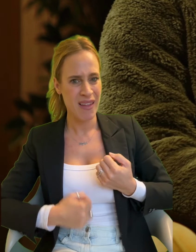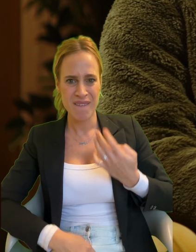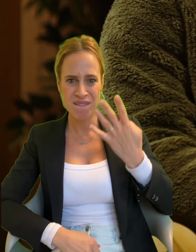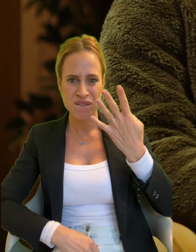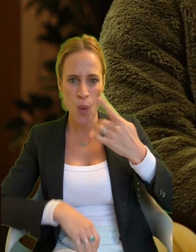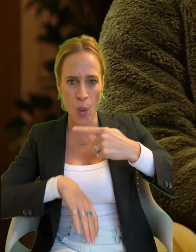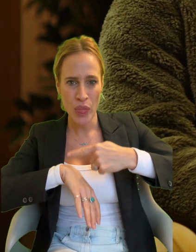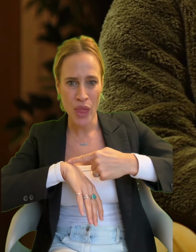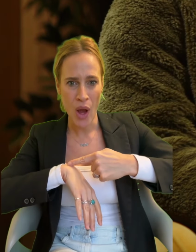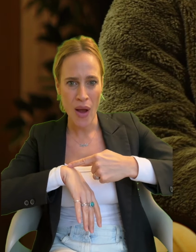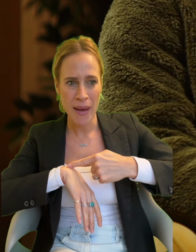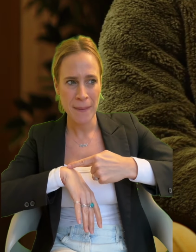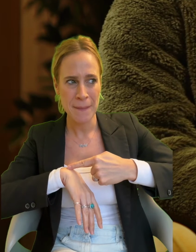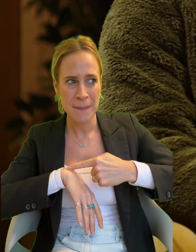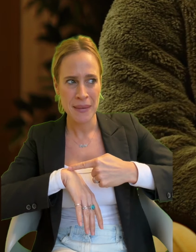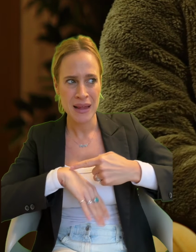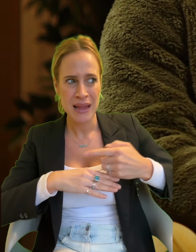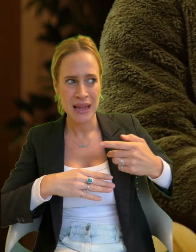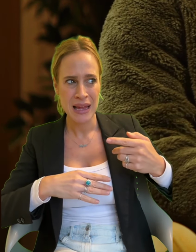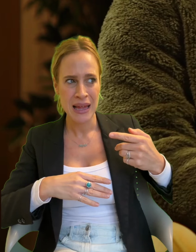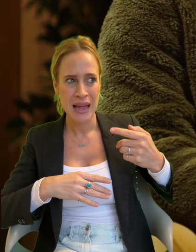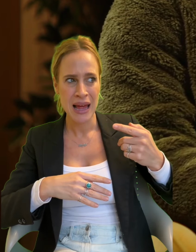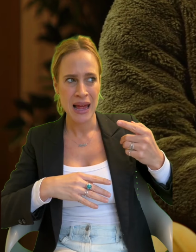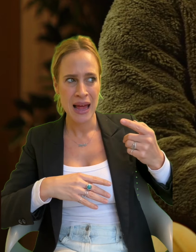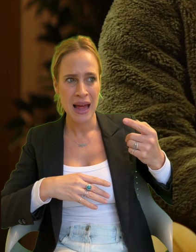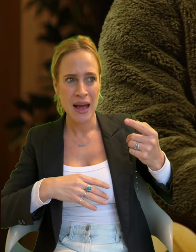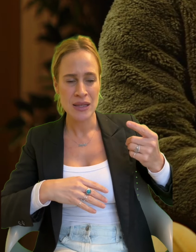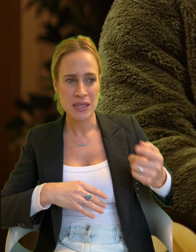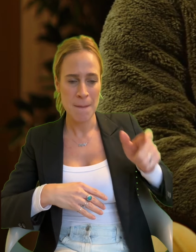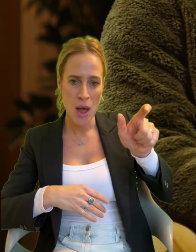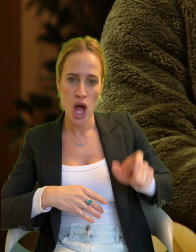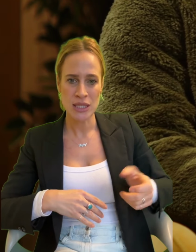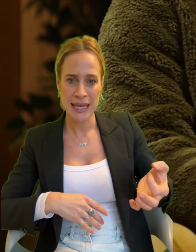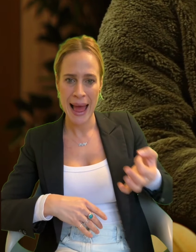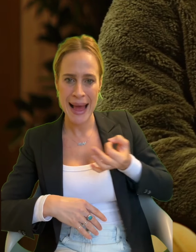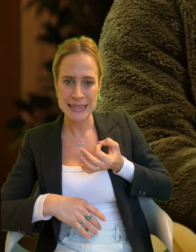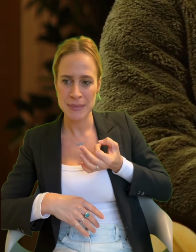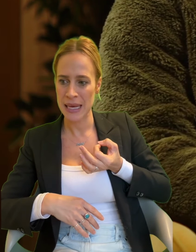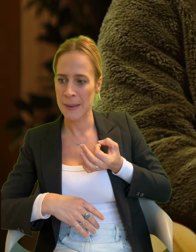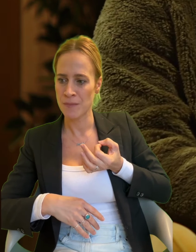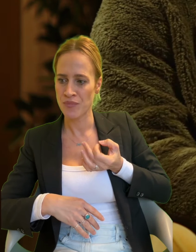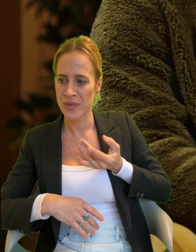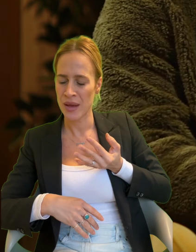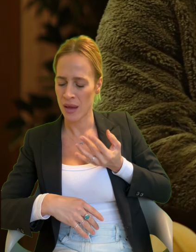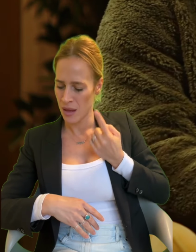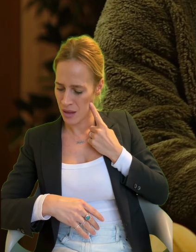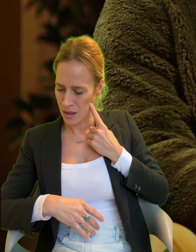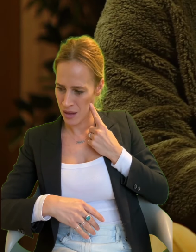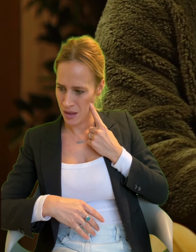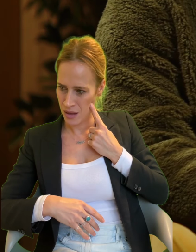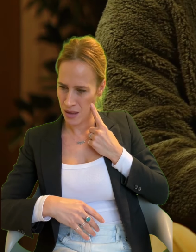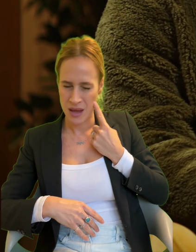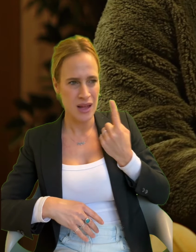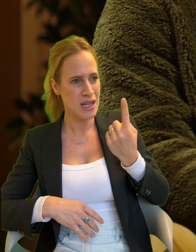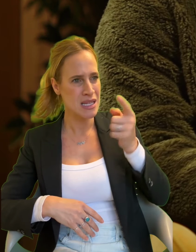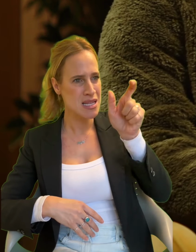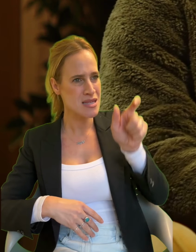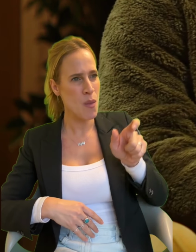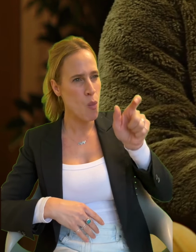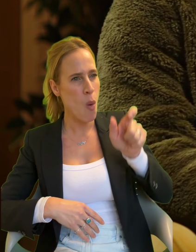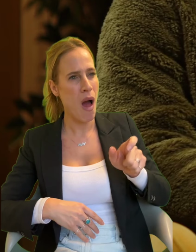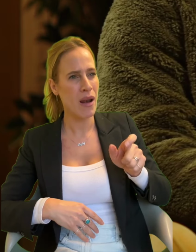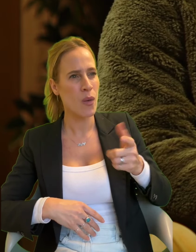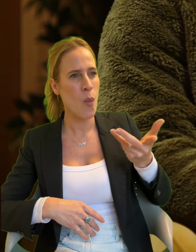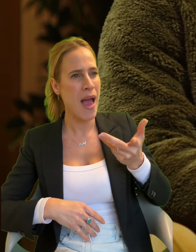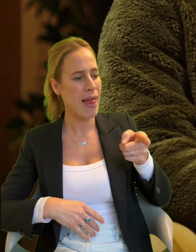me asking about that, about somebody, what was it? Somebody in Milton